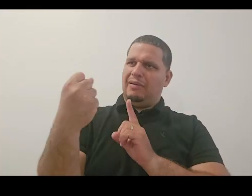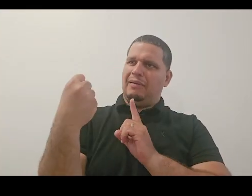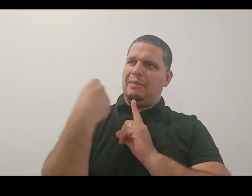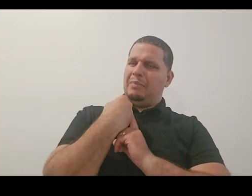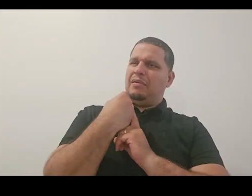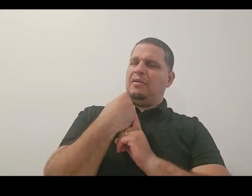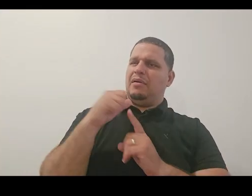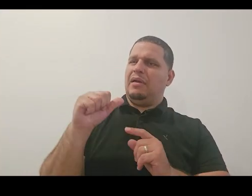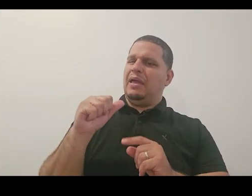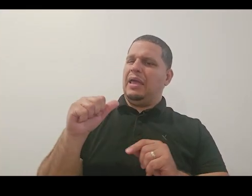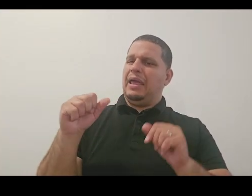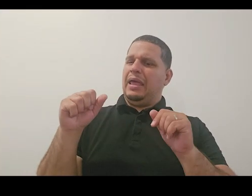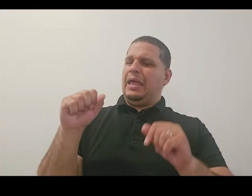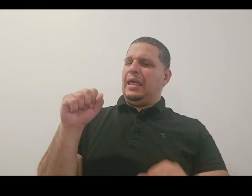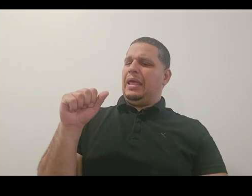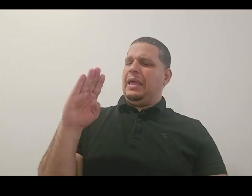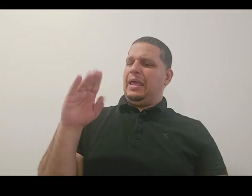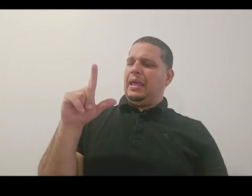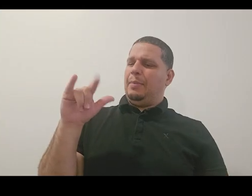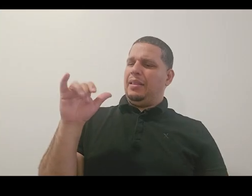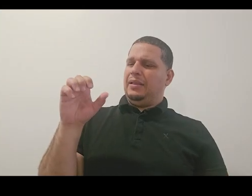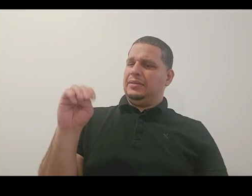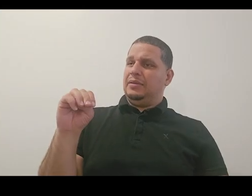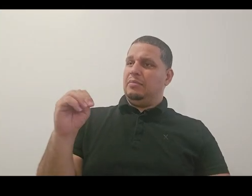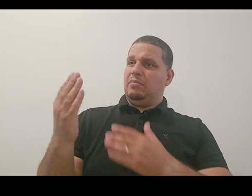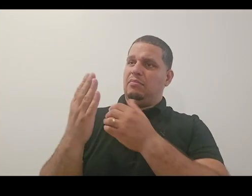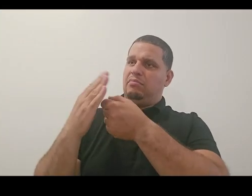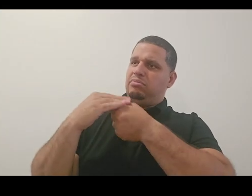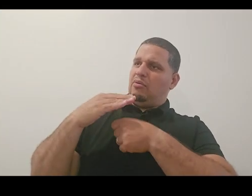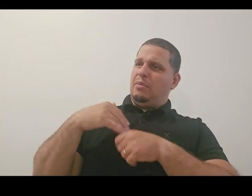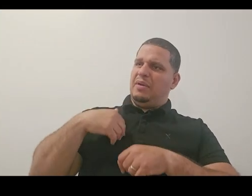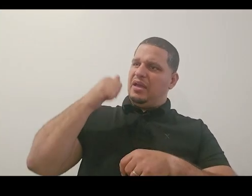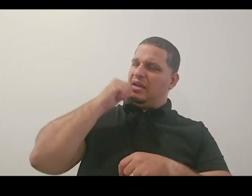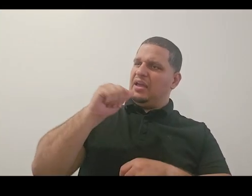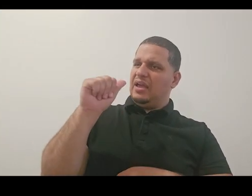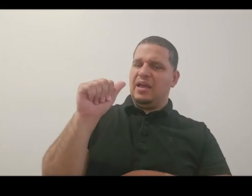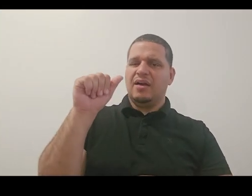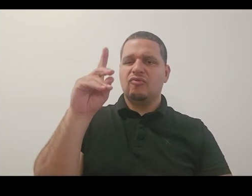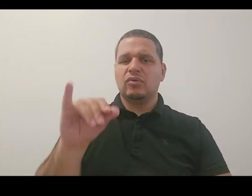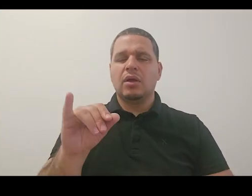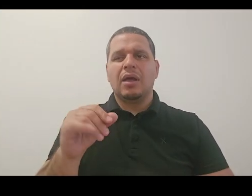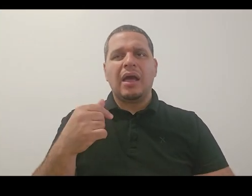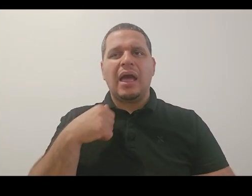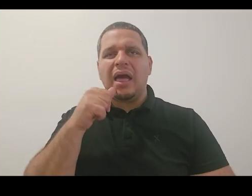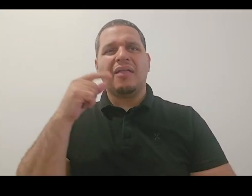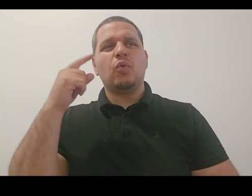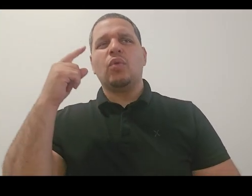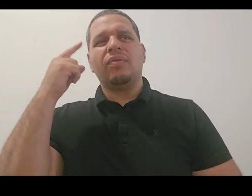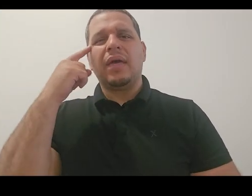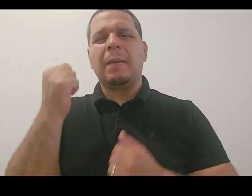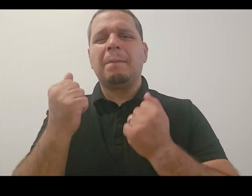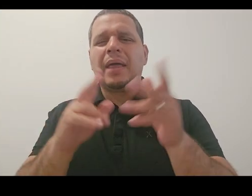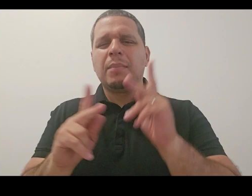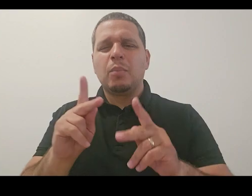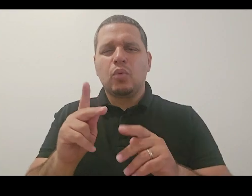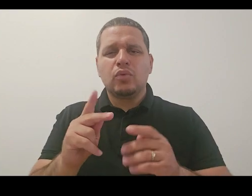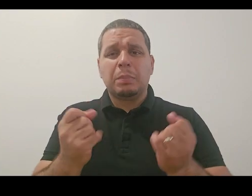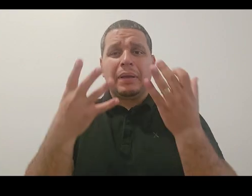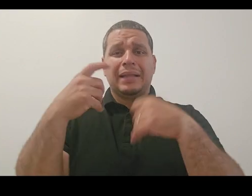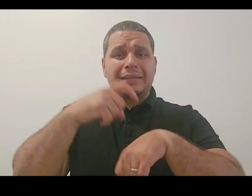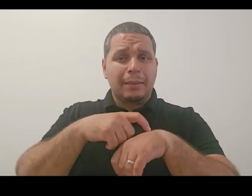of ableism on you every day. And I think that is not an aspect that people spend too much time thinking